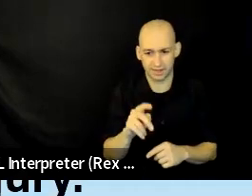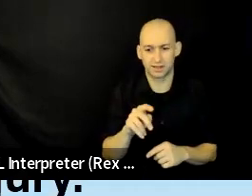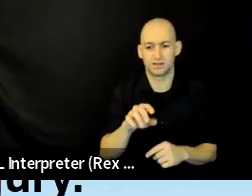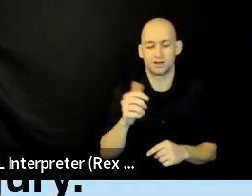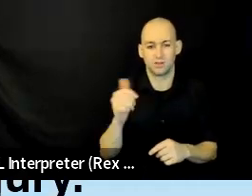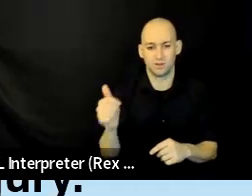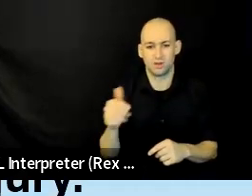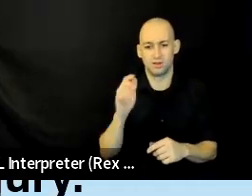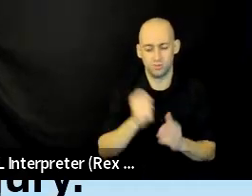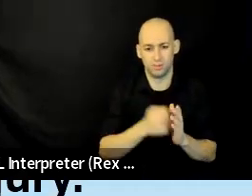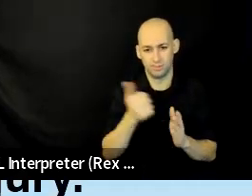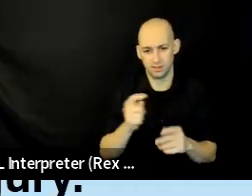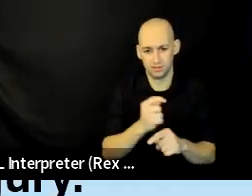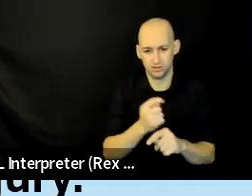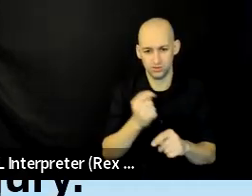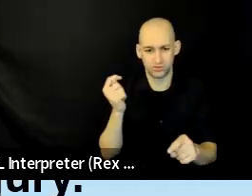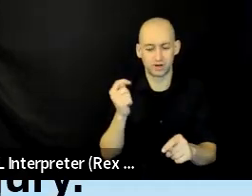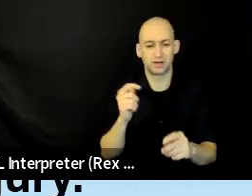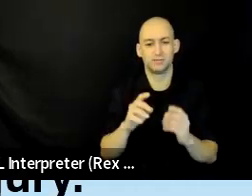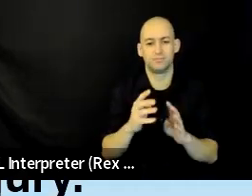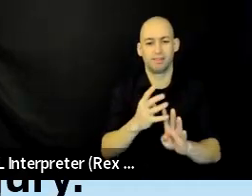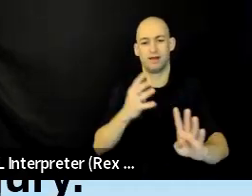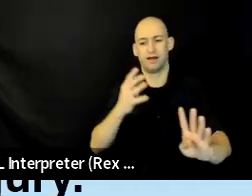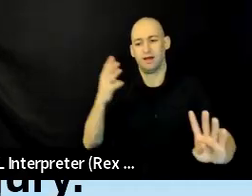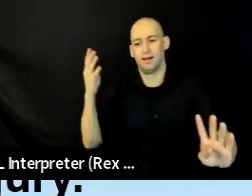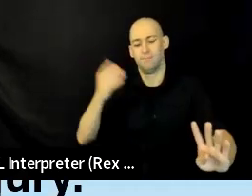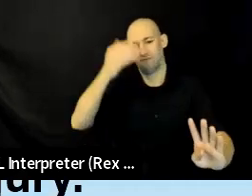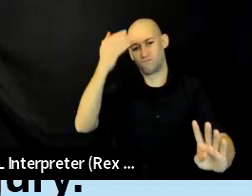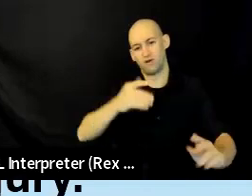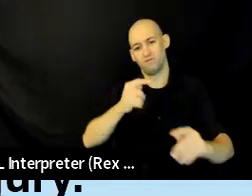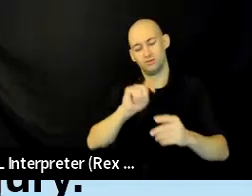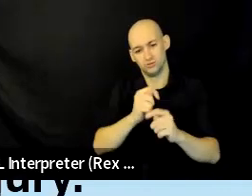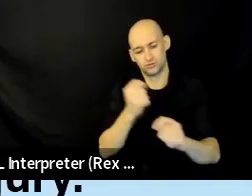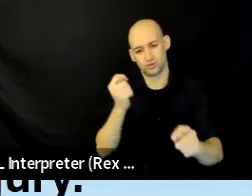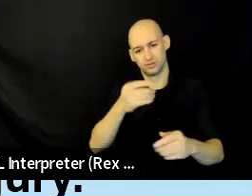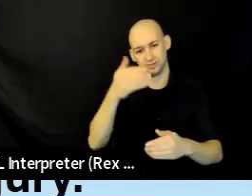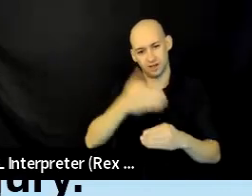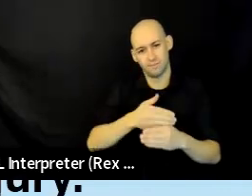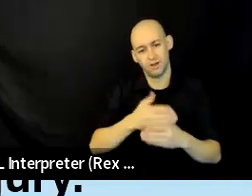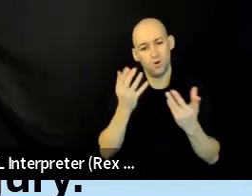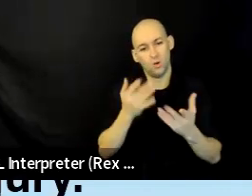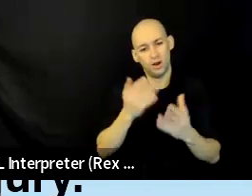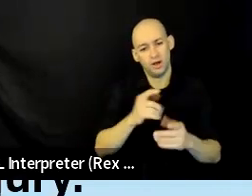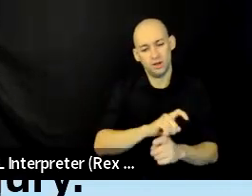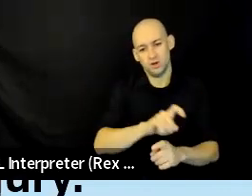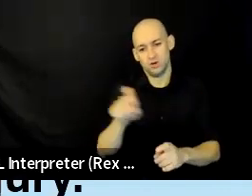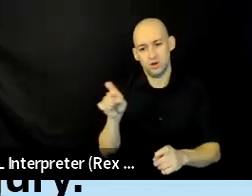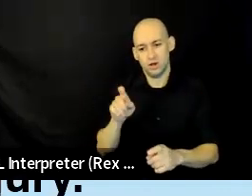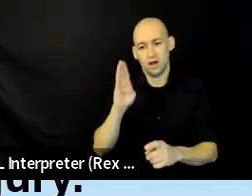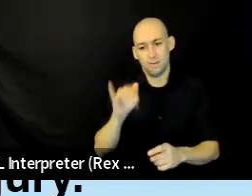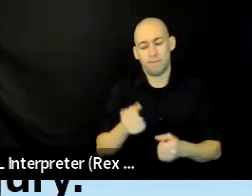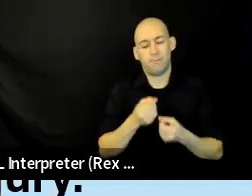and eliminates trucks queuing up in front of the truck stop waiting to turn on to US 101 by providing San